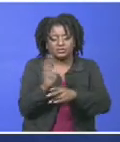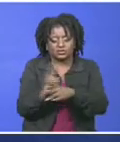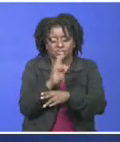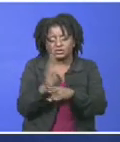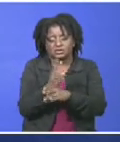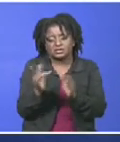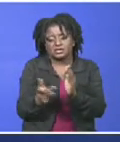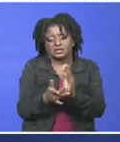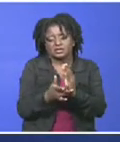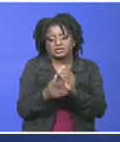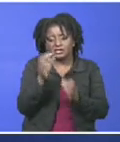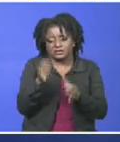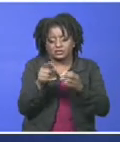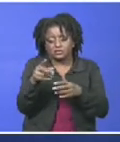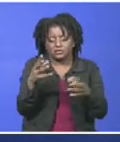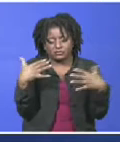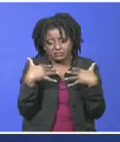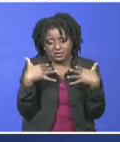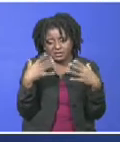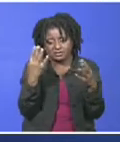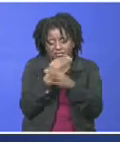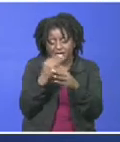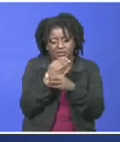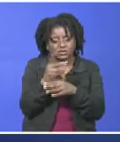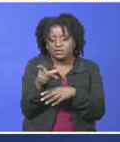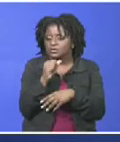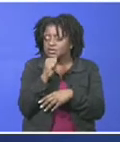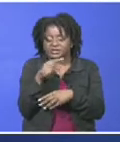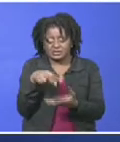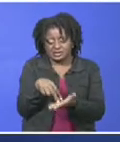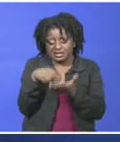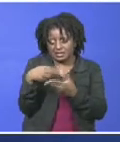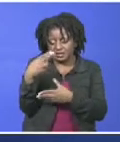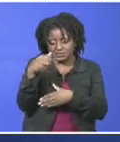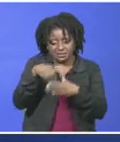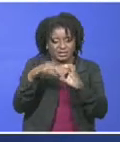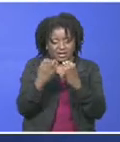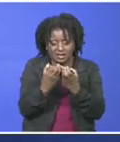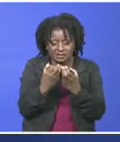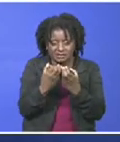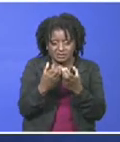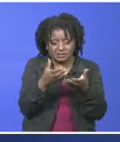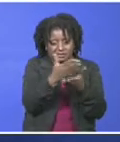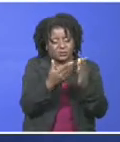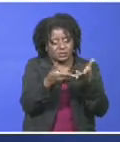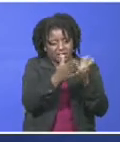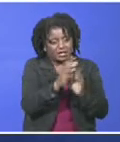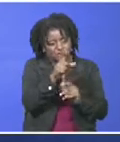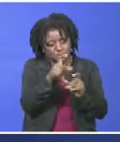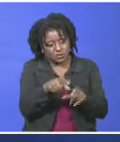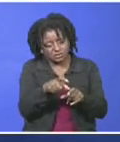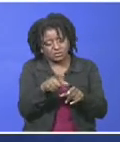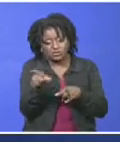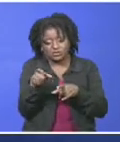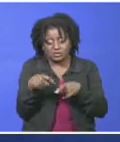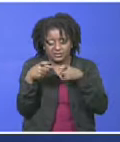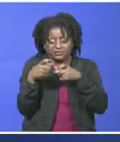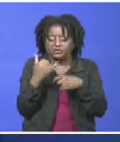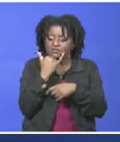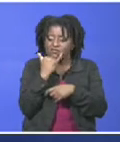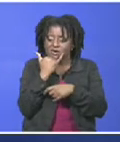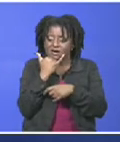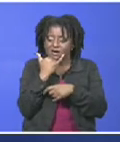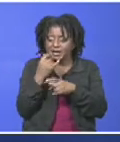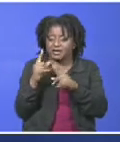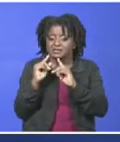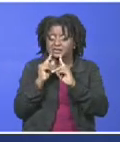has a math phobia, you're not going to stand up in class if someone asks you an answer and give a wrong answer. It's embarrassing to everyone. You